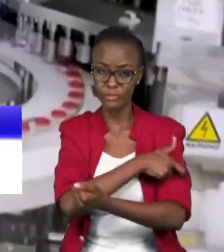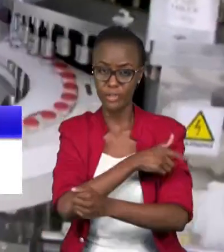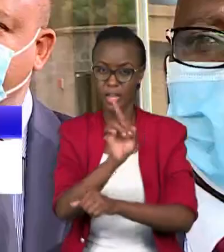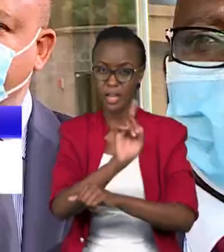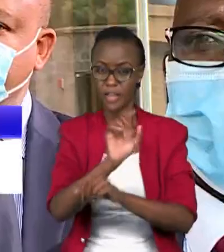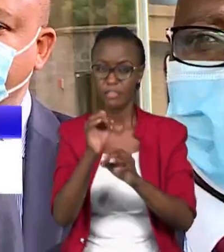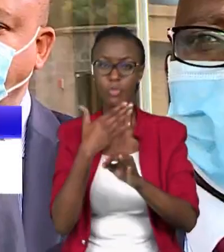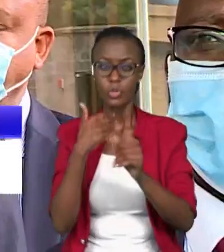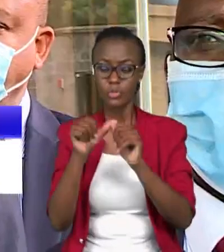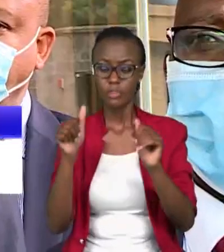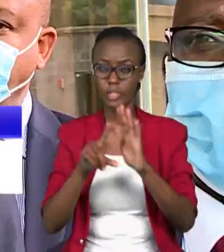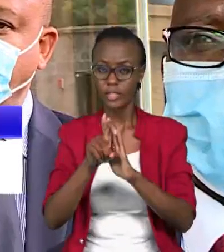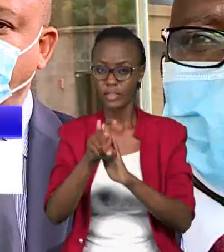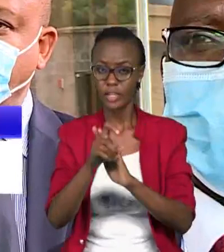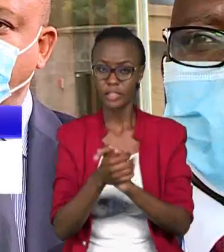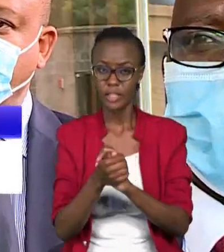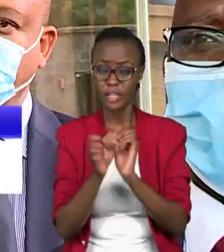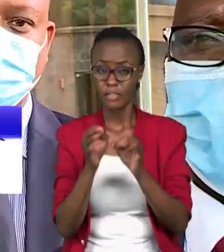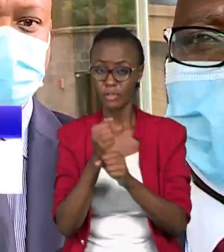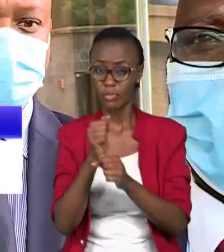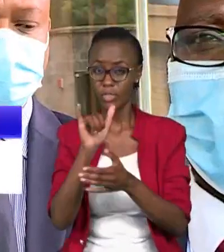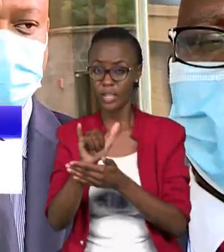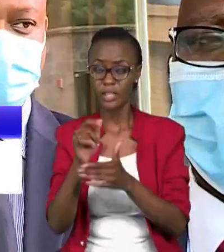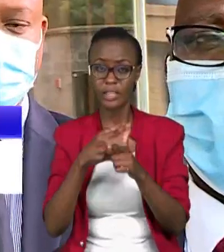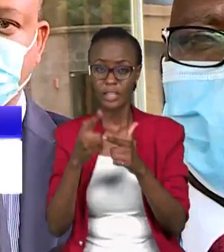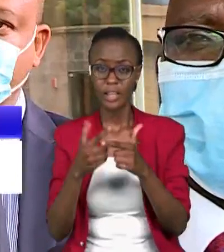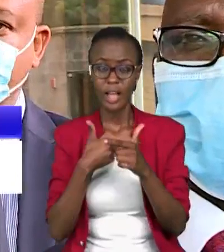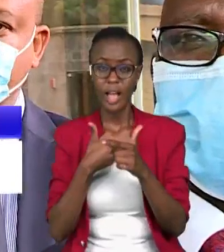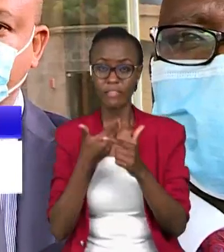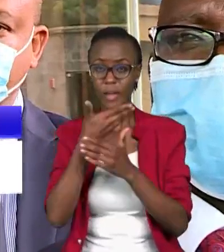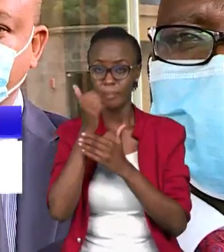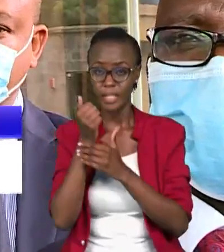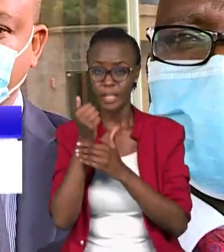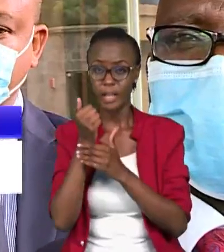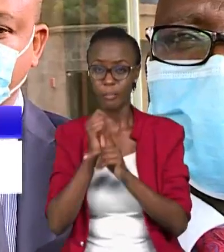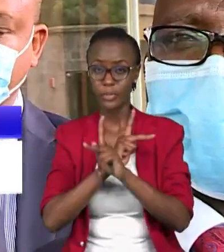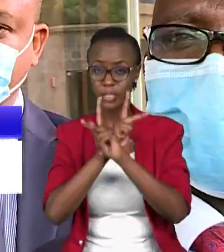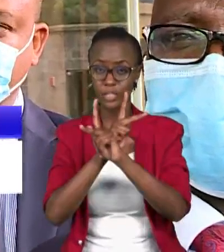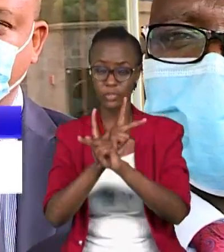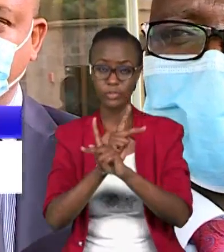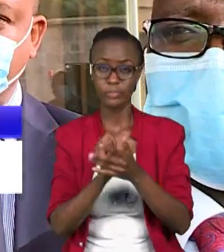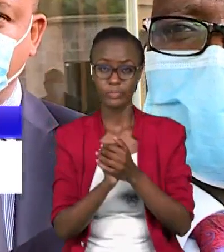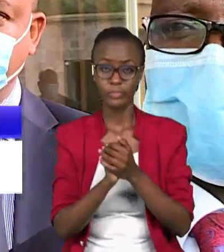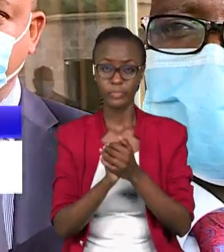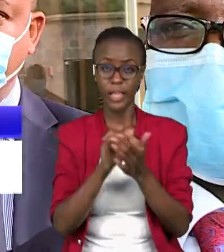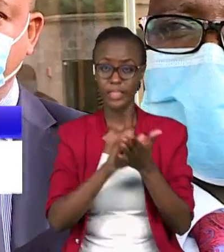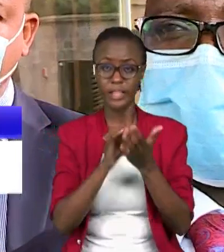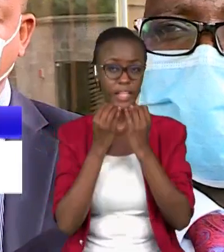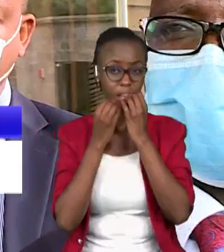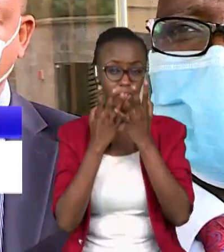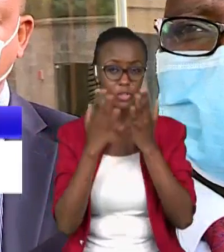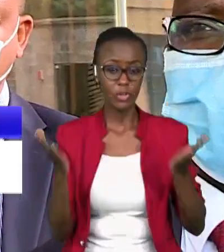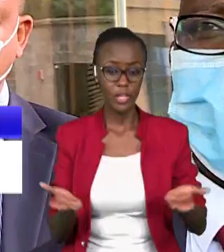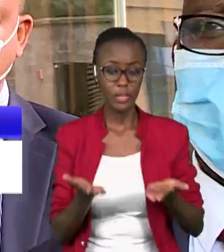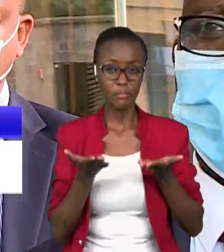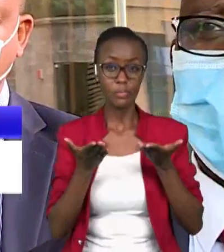virus. The fact that if you do that, there's a better immune response if you mix the vaccines. And with that information, they have scaled up to be able